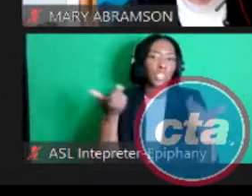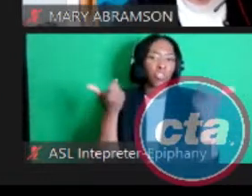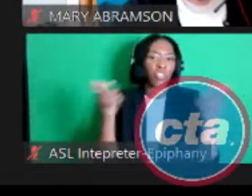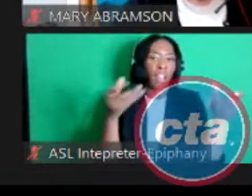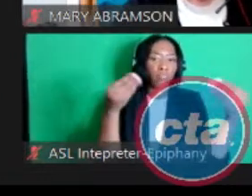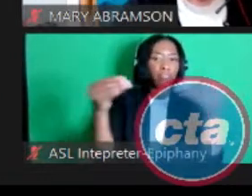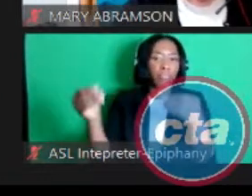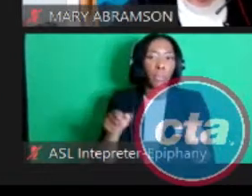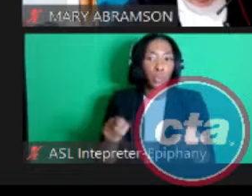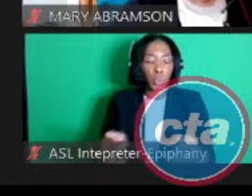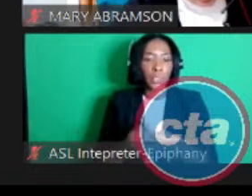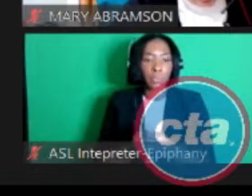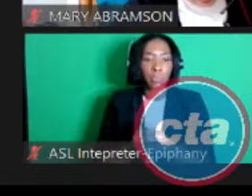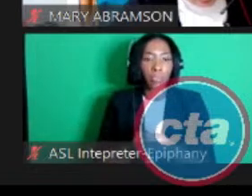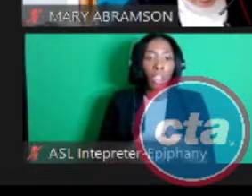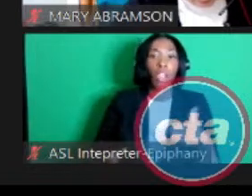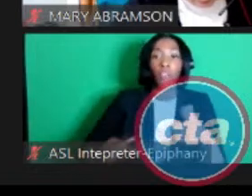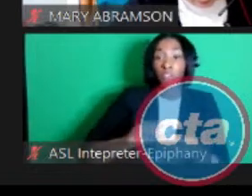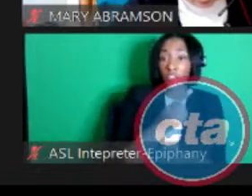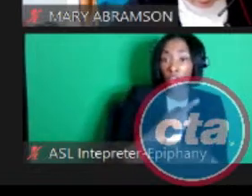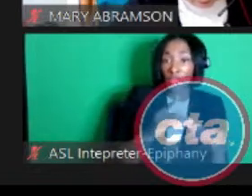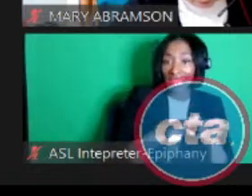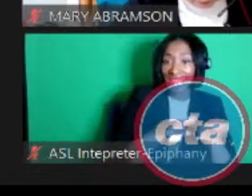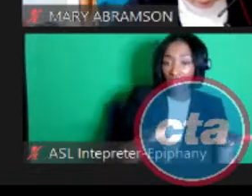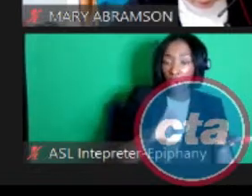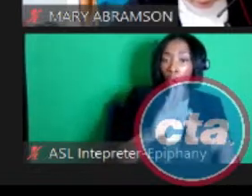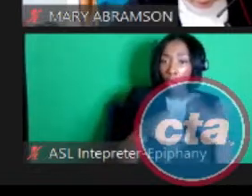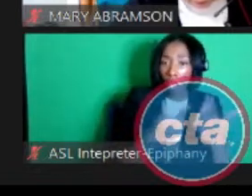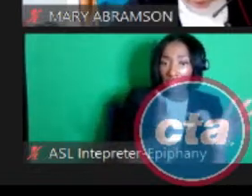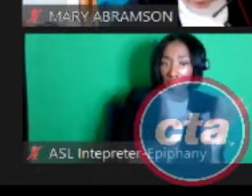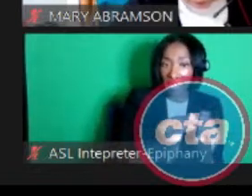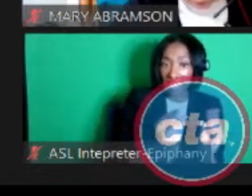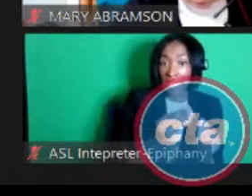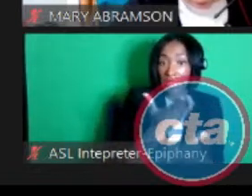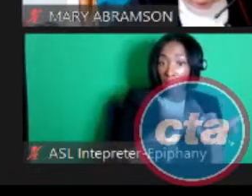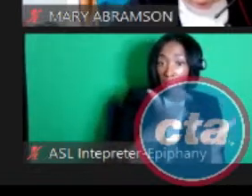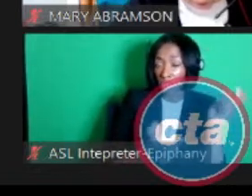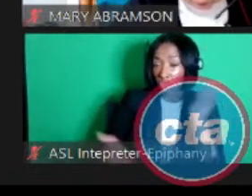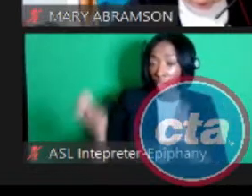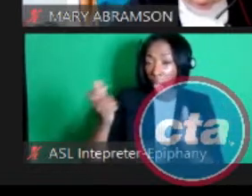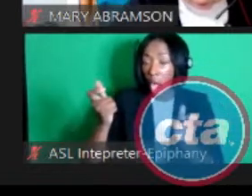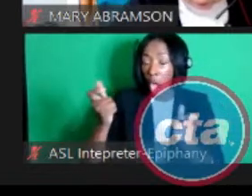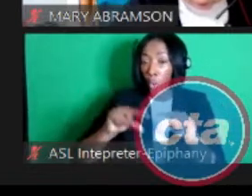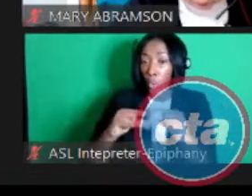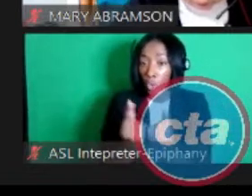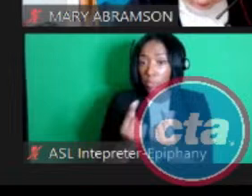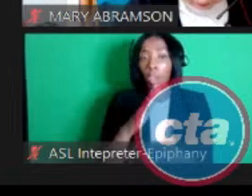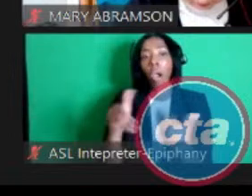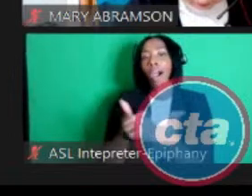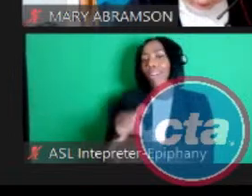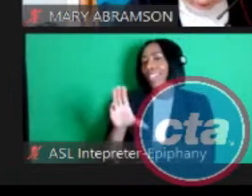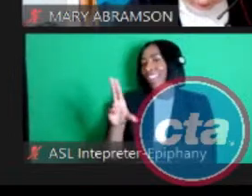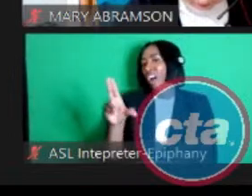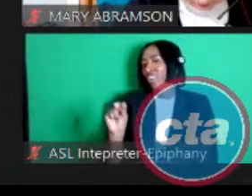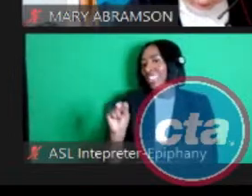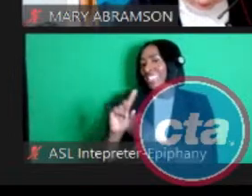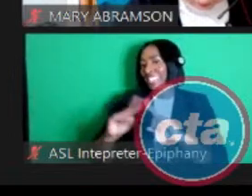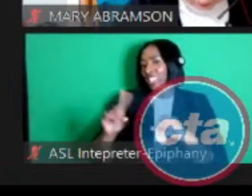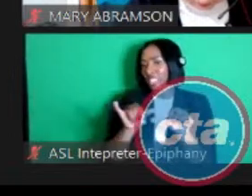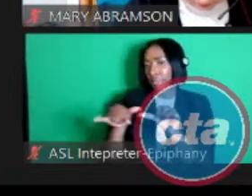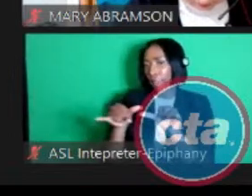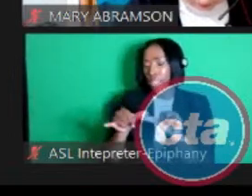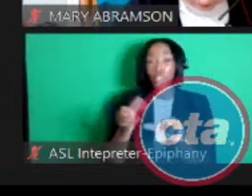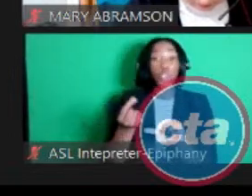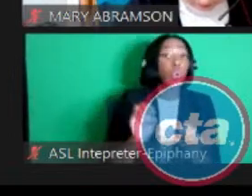the first floor is primarily where we'll be having all of the meetings. There are some larger groups. All the caucuses are different size. So the